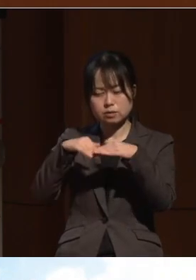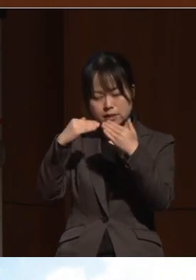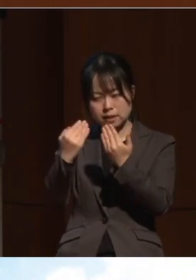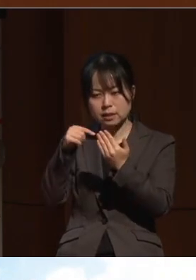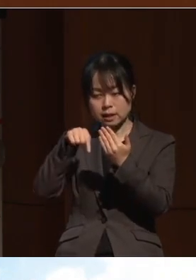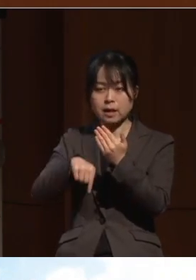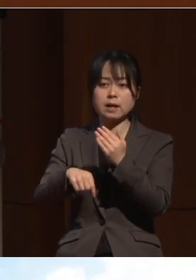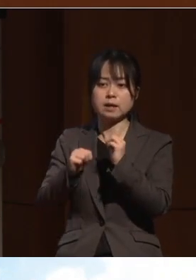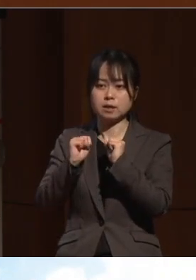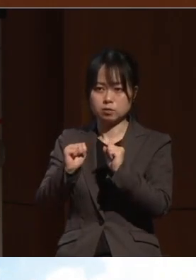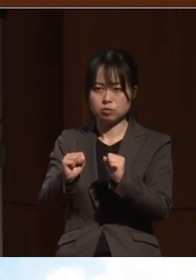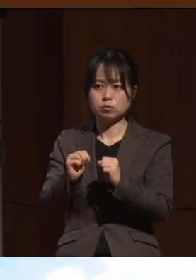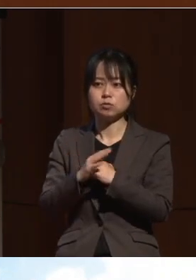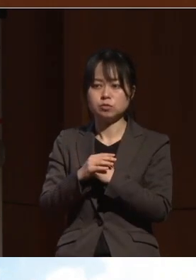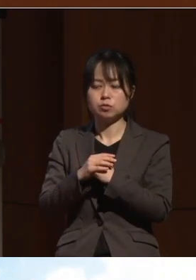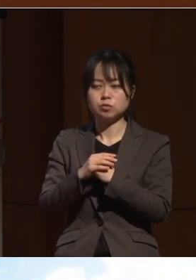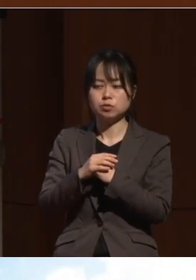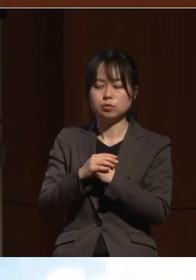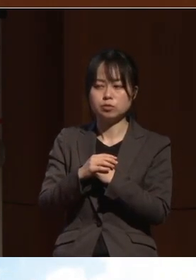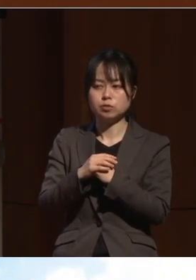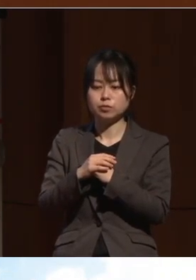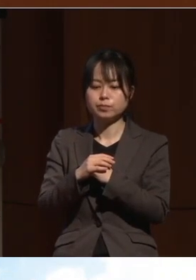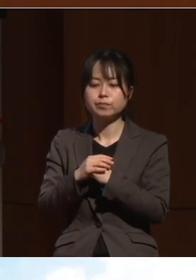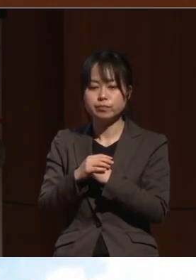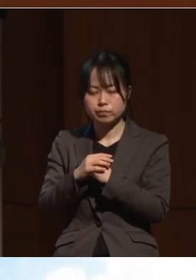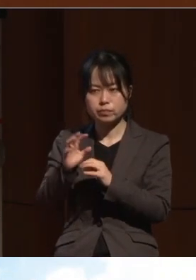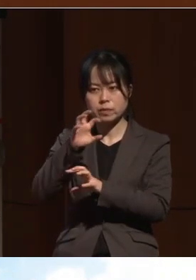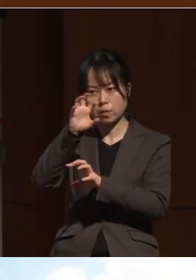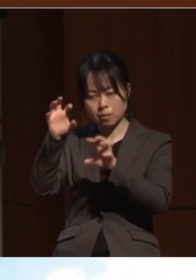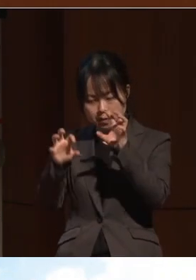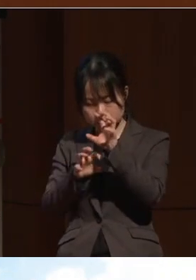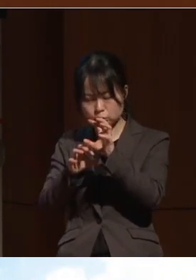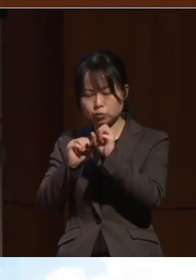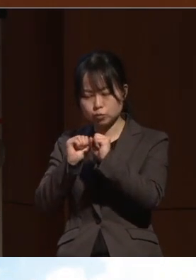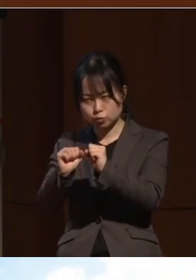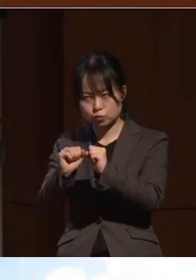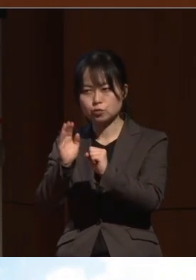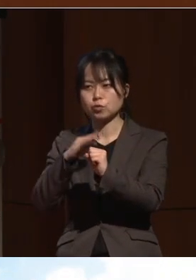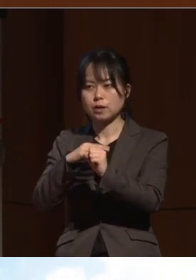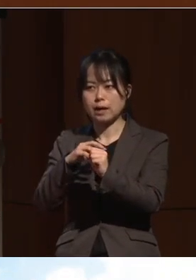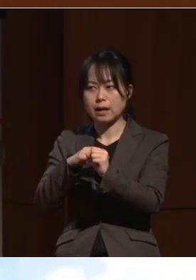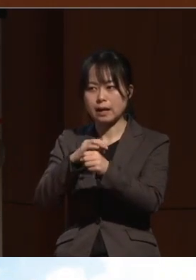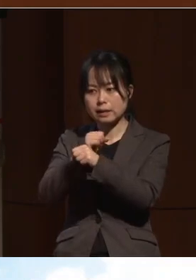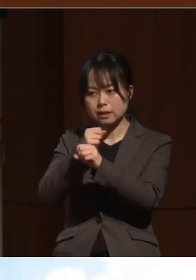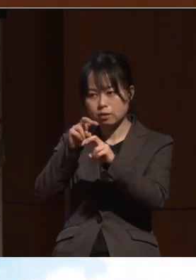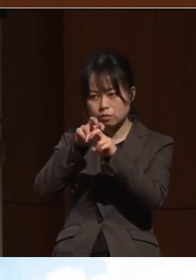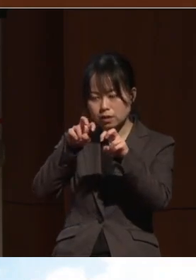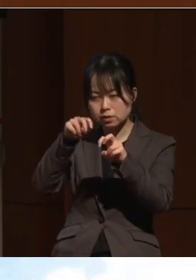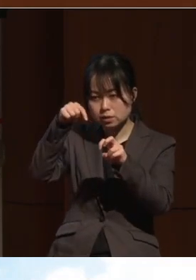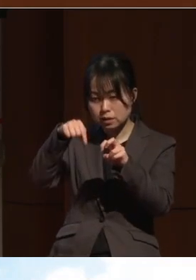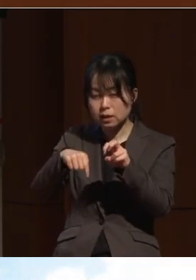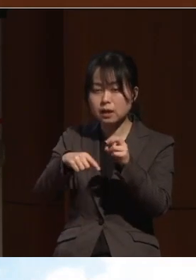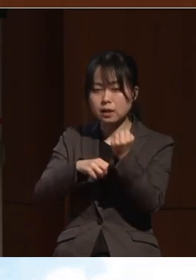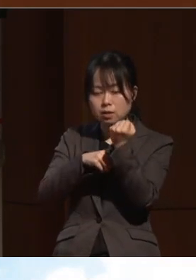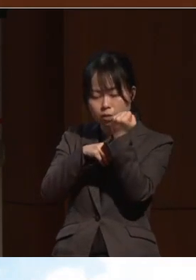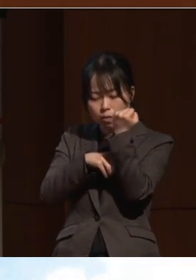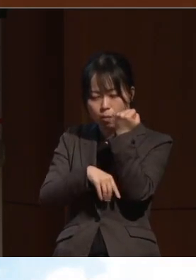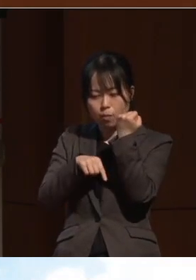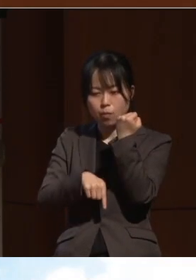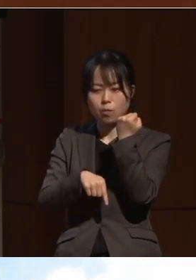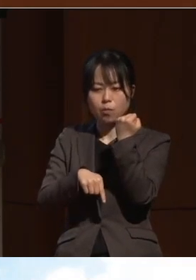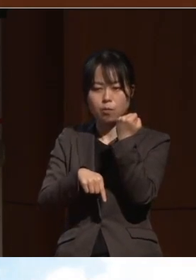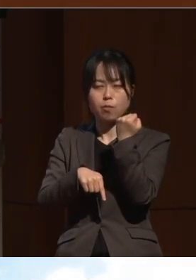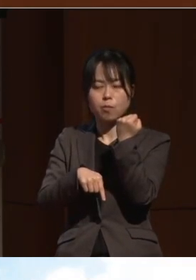aim to deliver innovation using R&D to invest in the foundational underpinning science alongside MRC, but